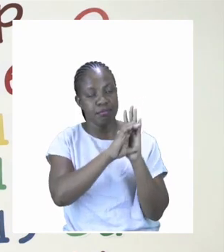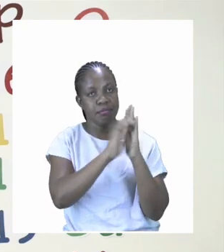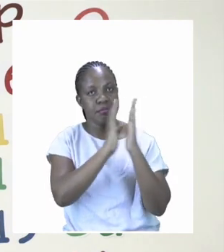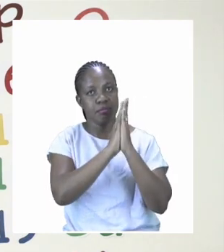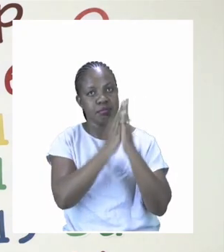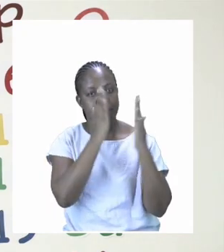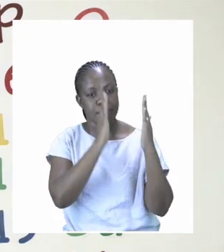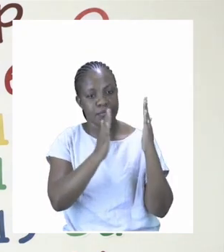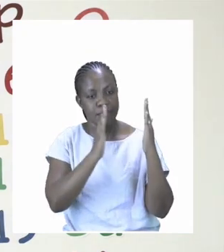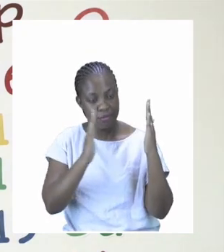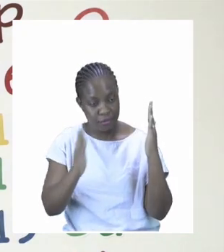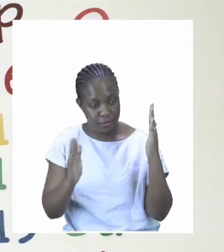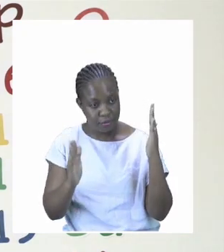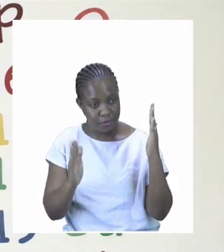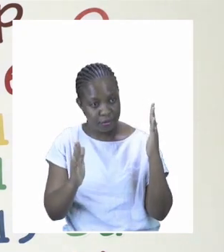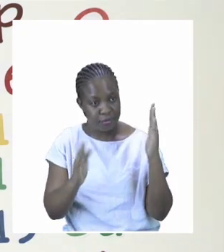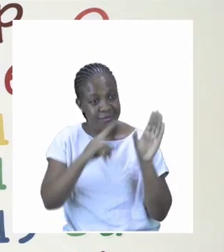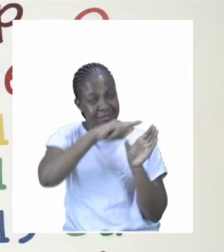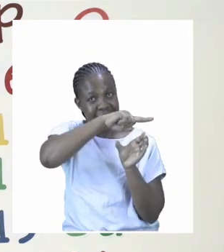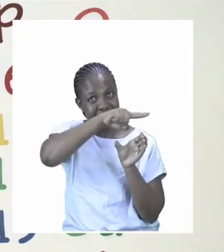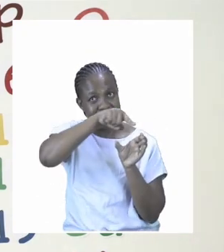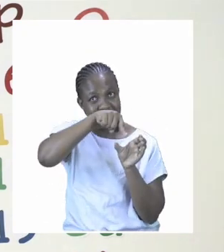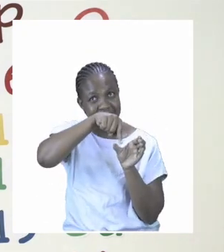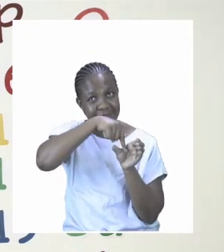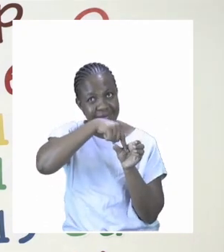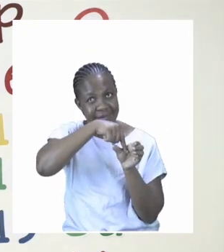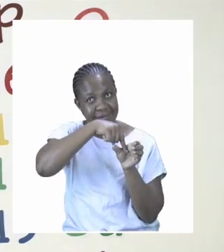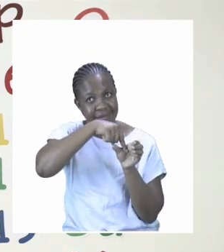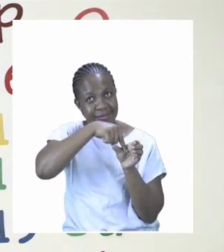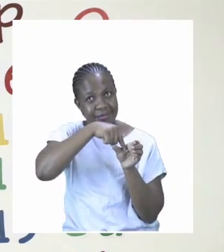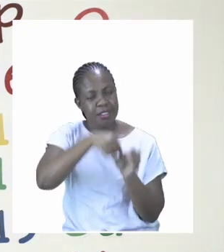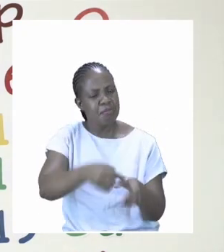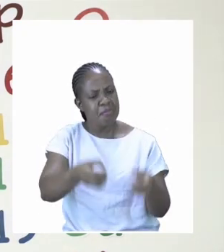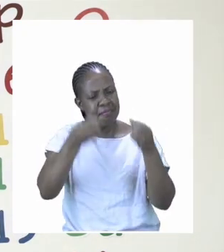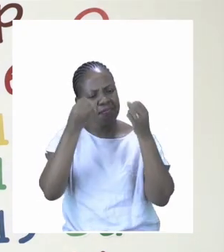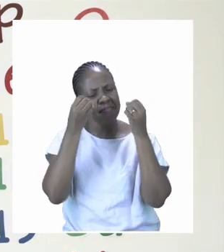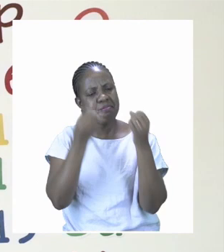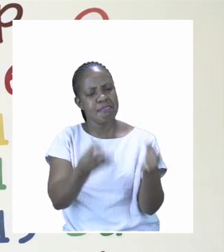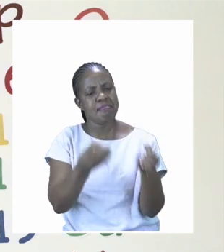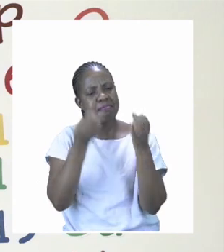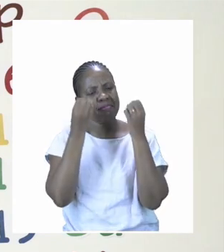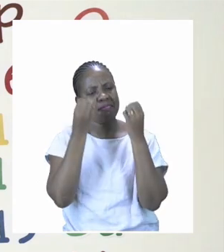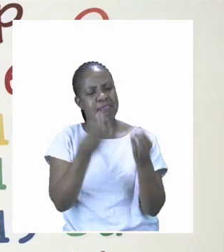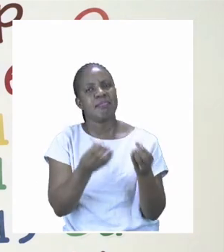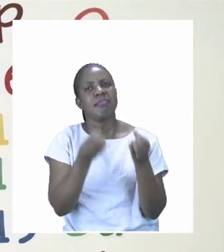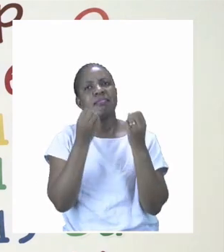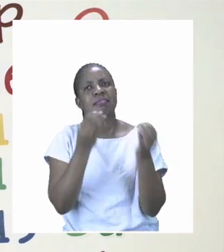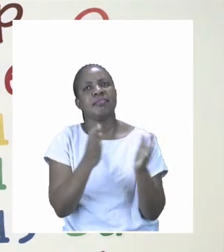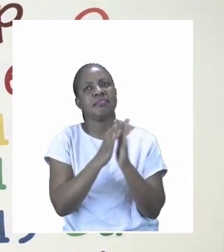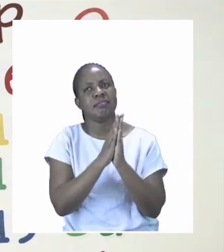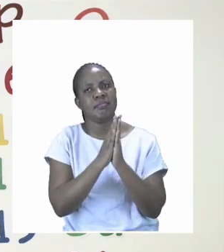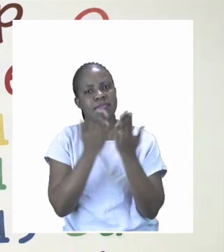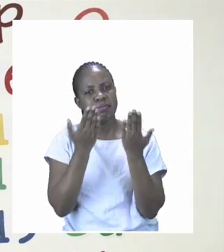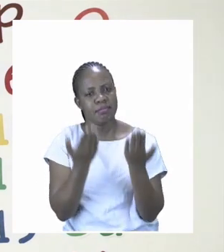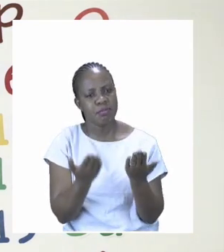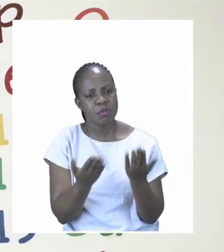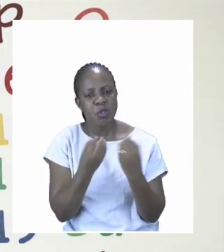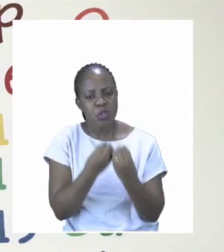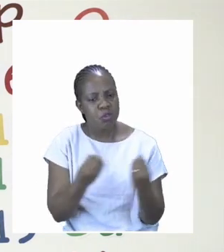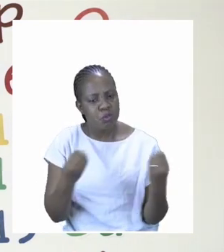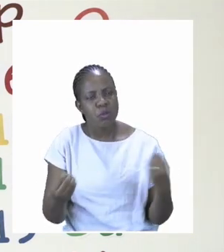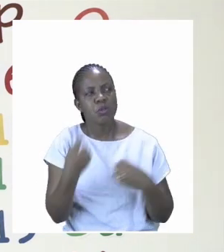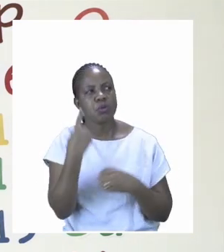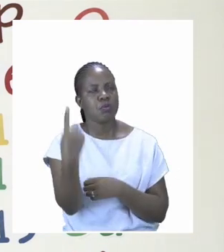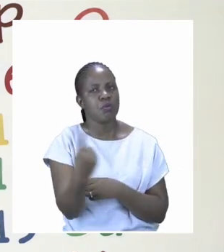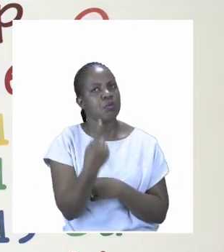many books, not just for children but for everyone, and we can read about stories of